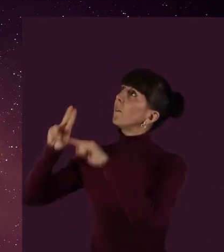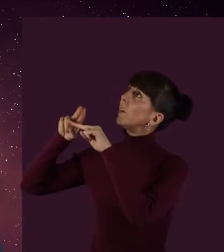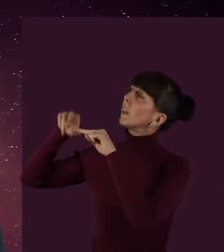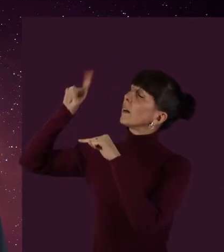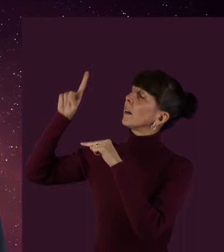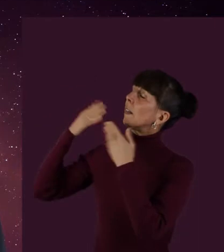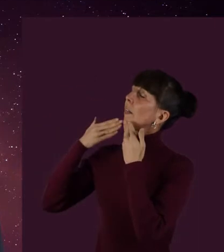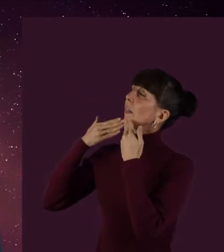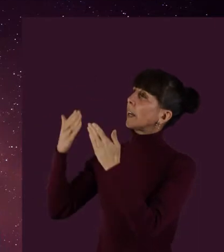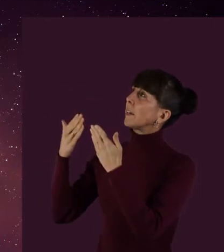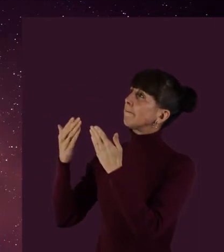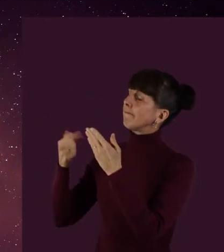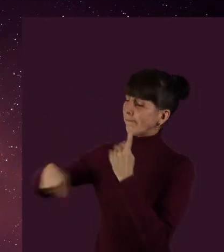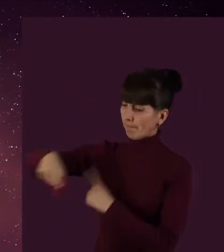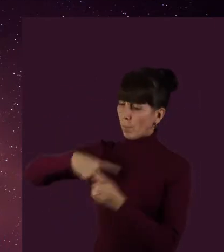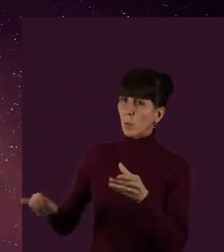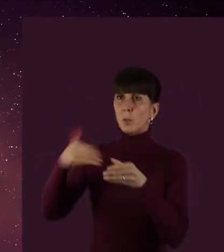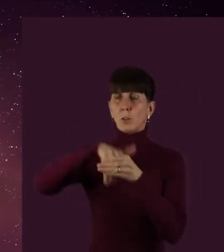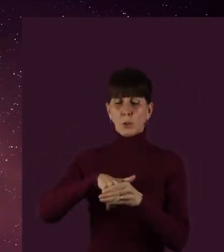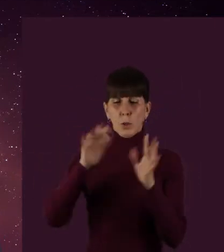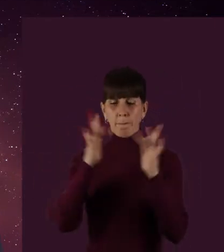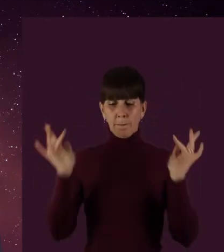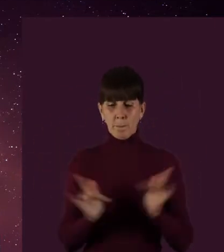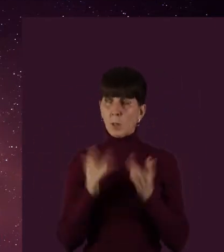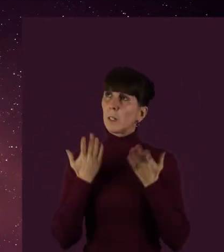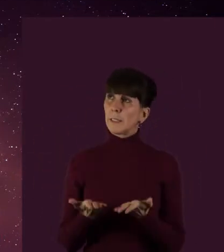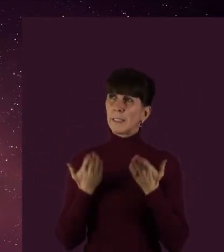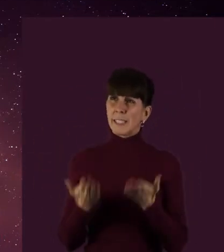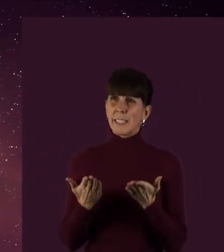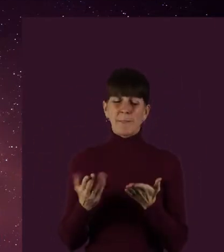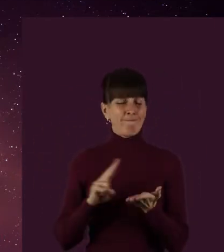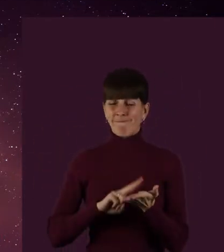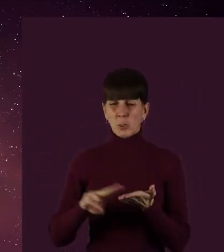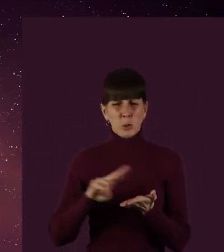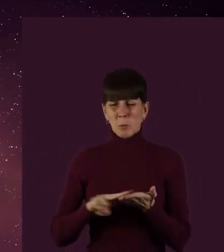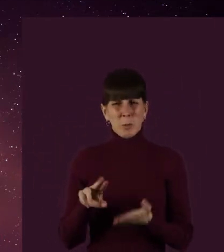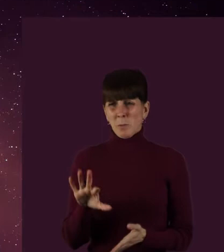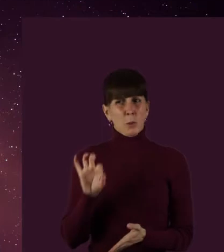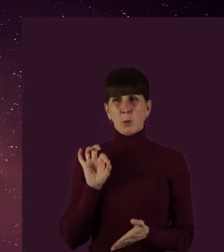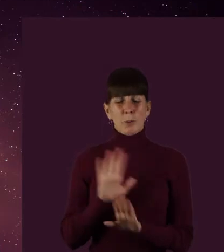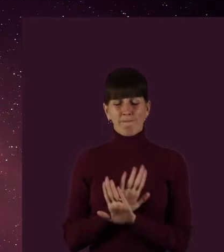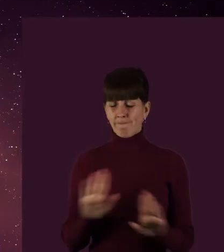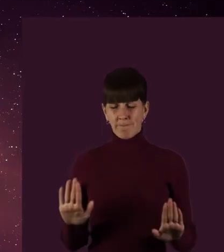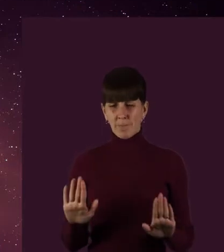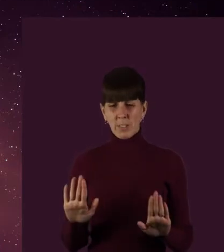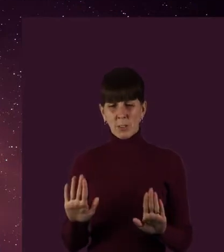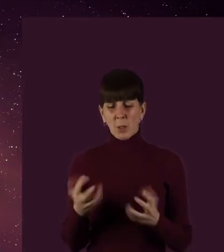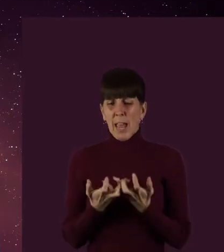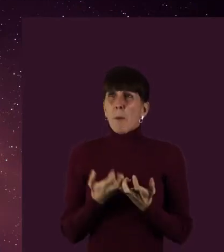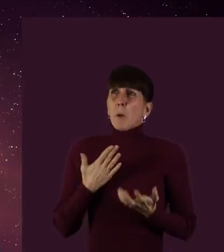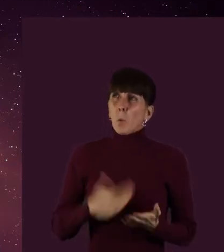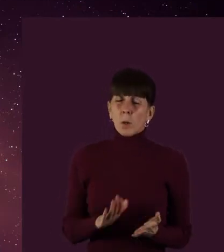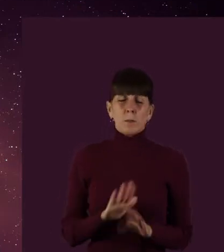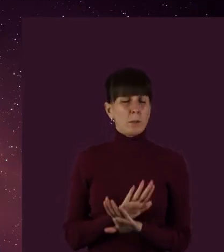Father God, I thank you that we are able to join together in this way, even though it's not what we would choose, it's not the way that we would want